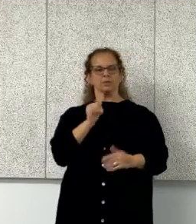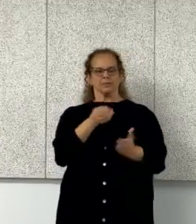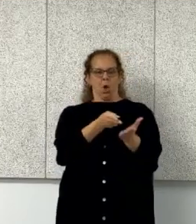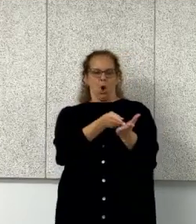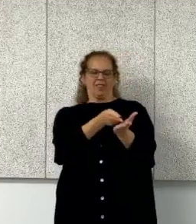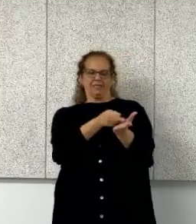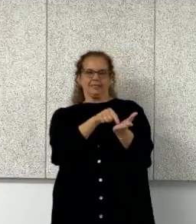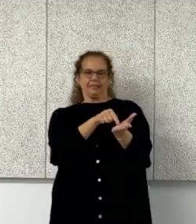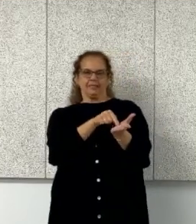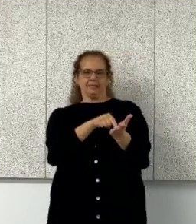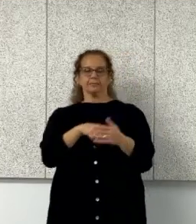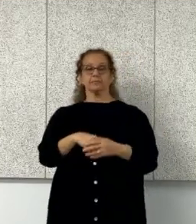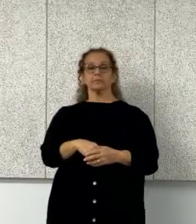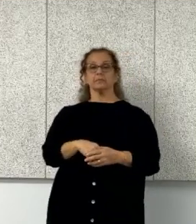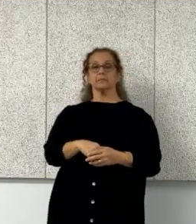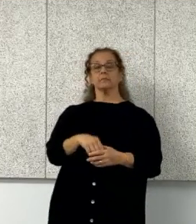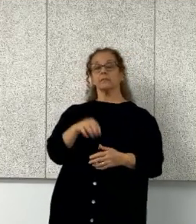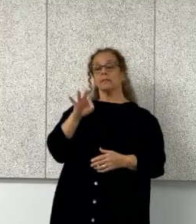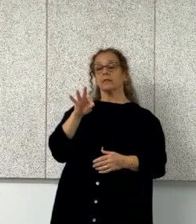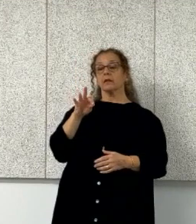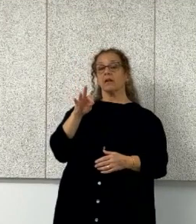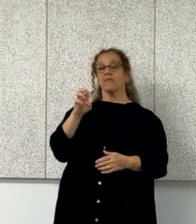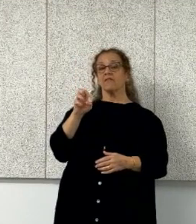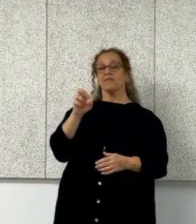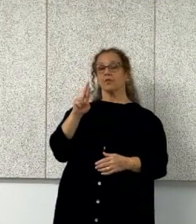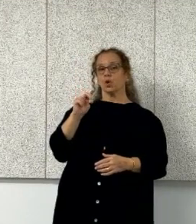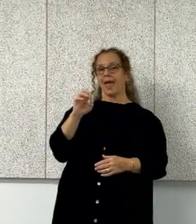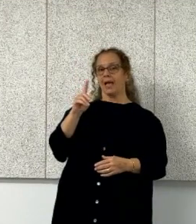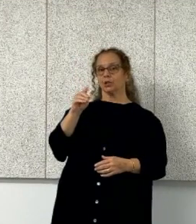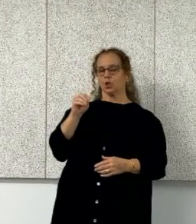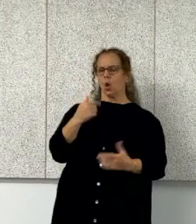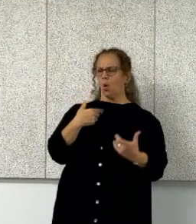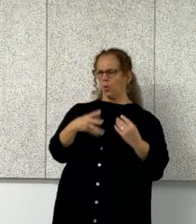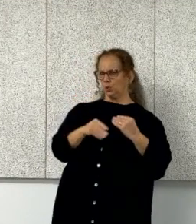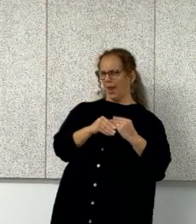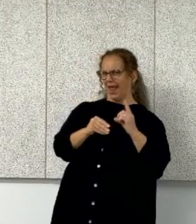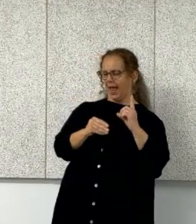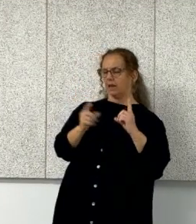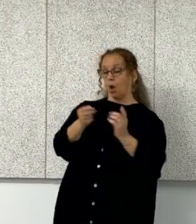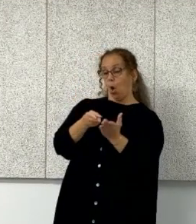authenticity. And can I add to that, Brian? Because I think in addition to that, like, authenticity,